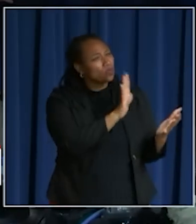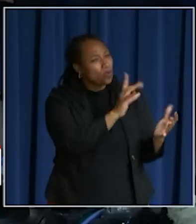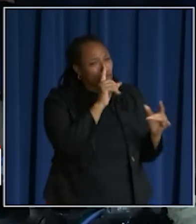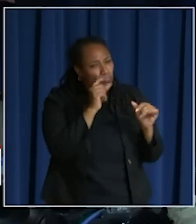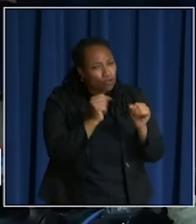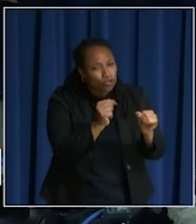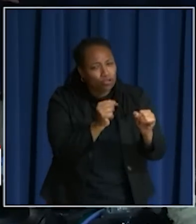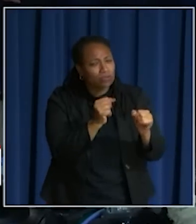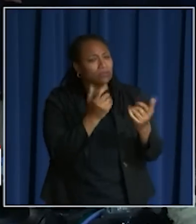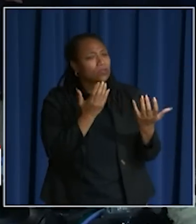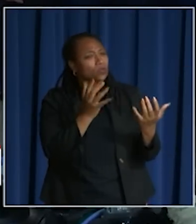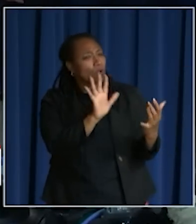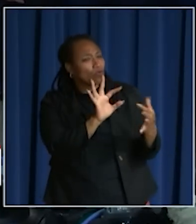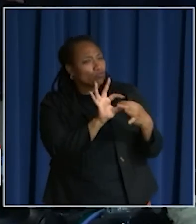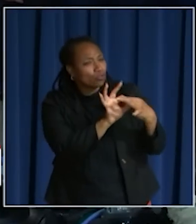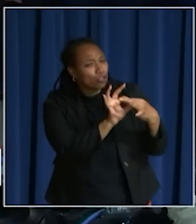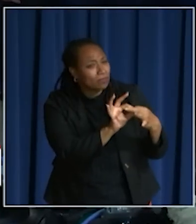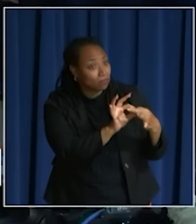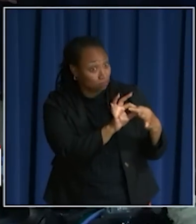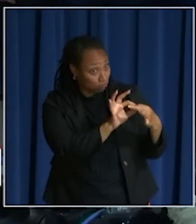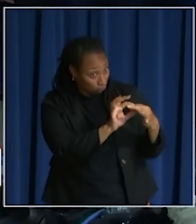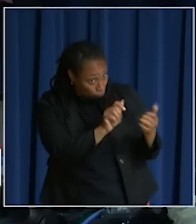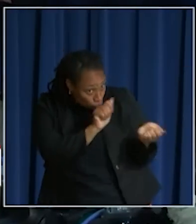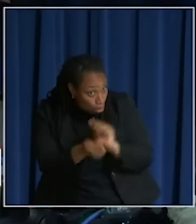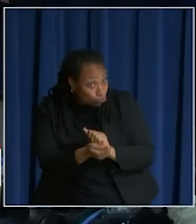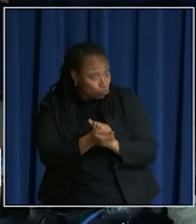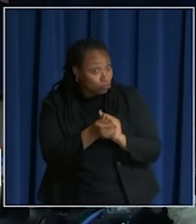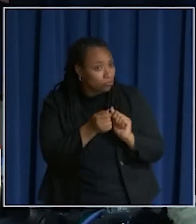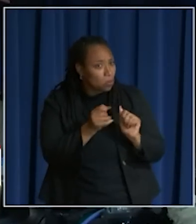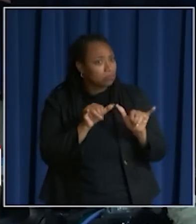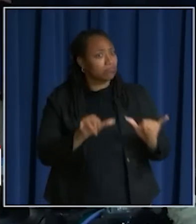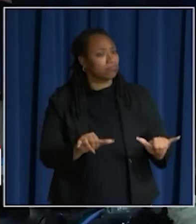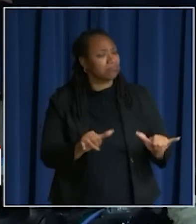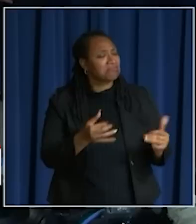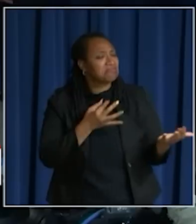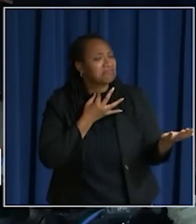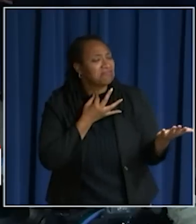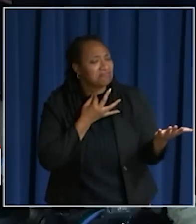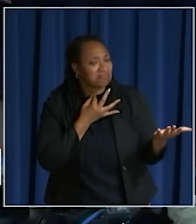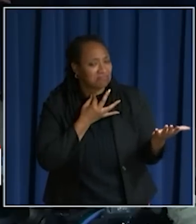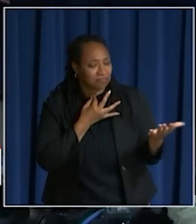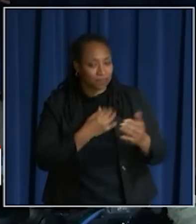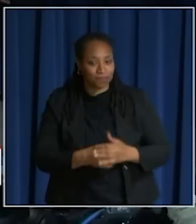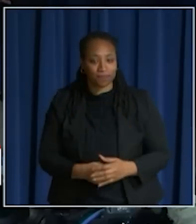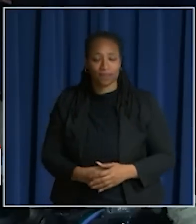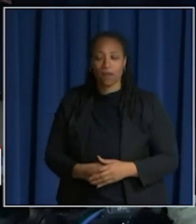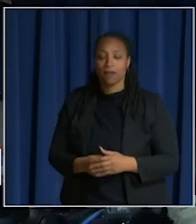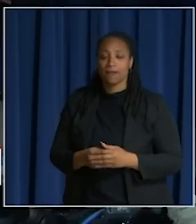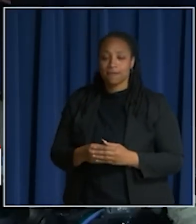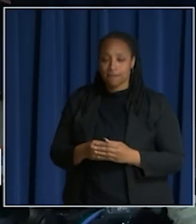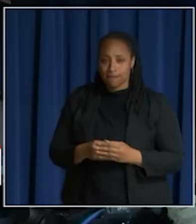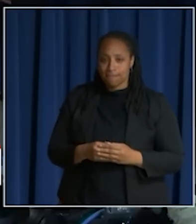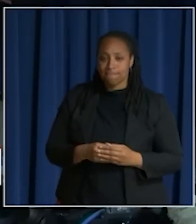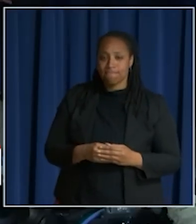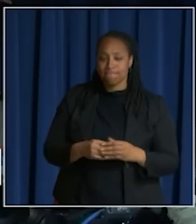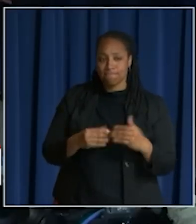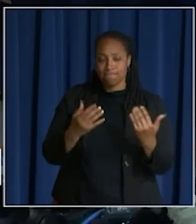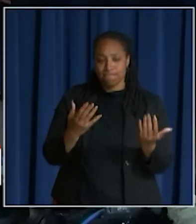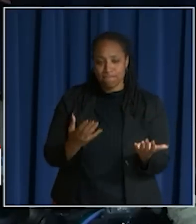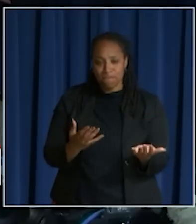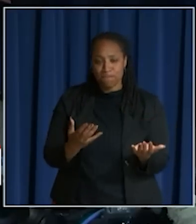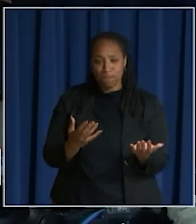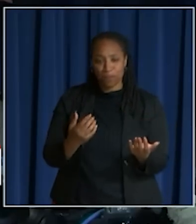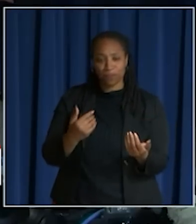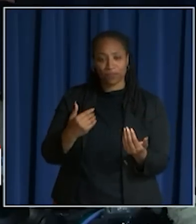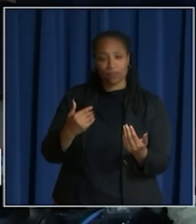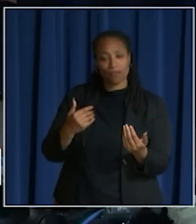intend to do as far as, you know, engaging with them at this point? Well, we engage with all officials